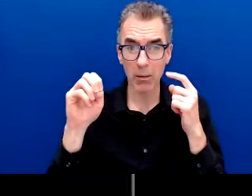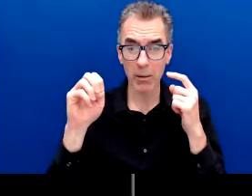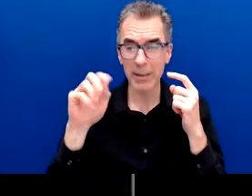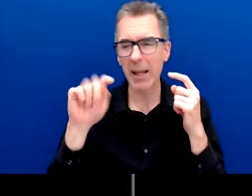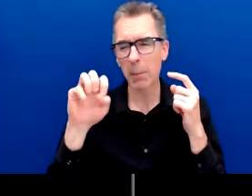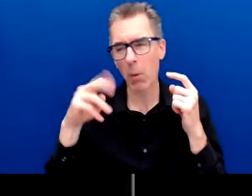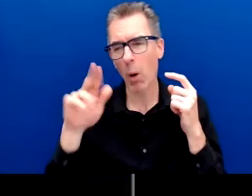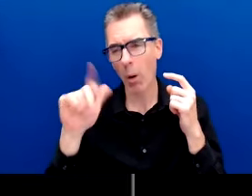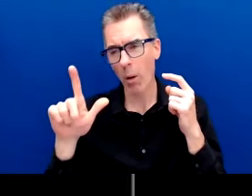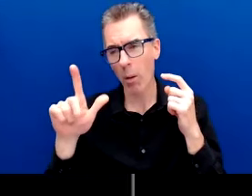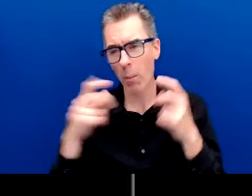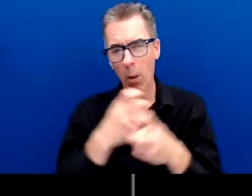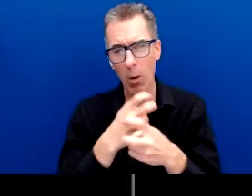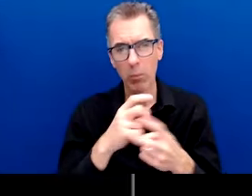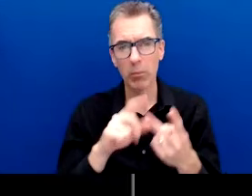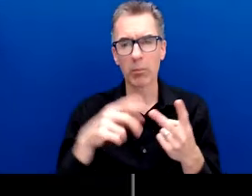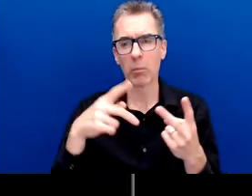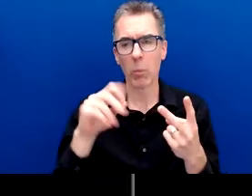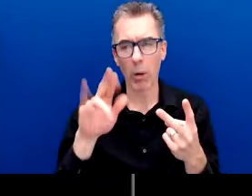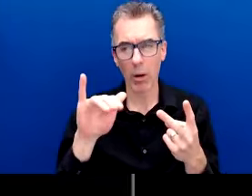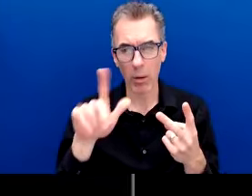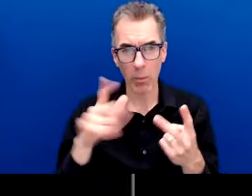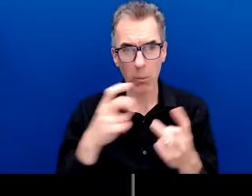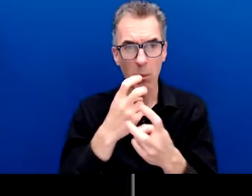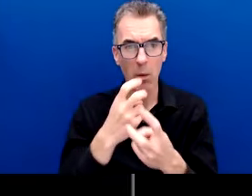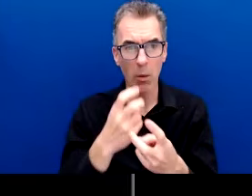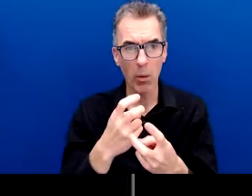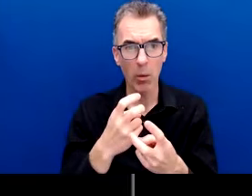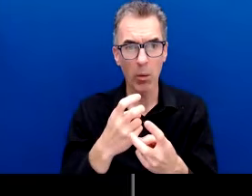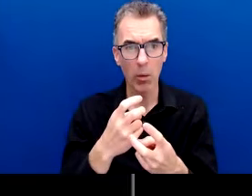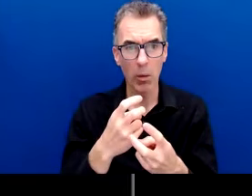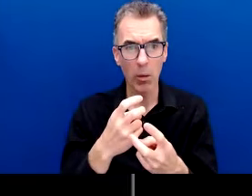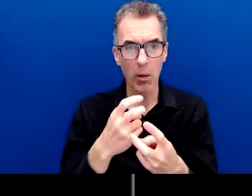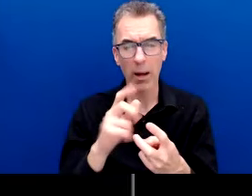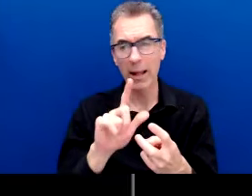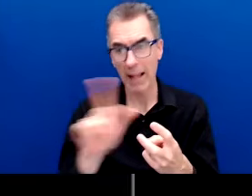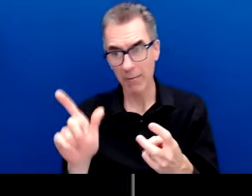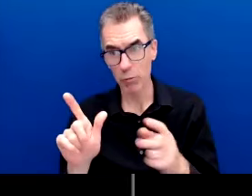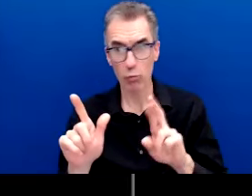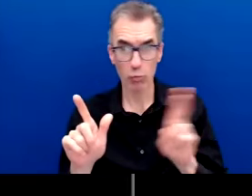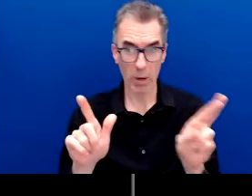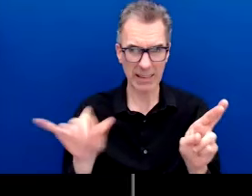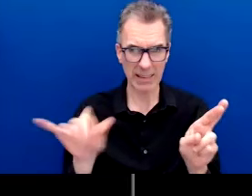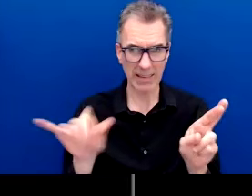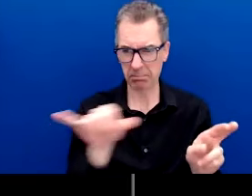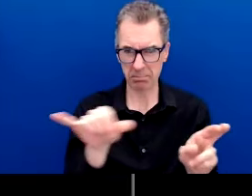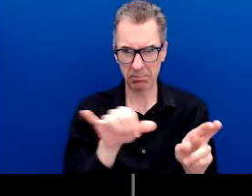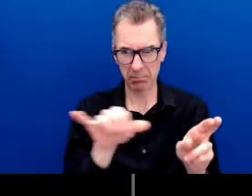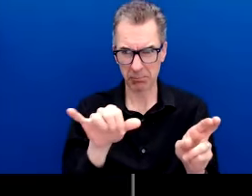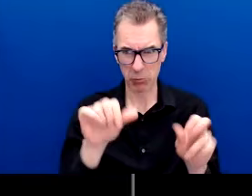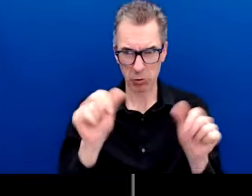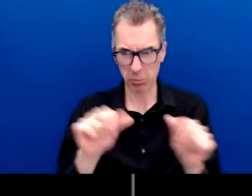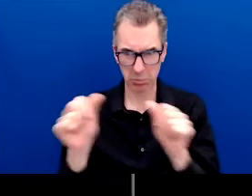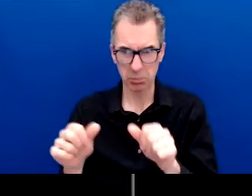bone, the parietal bones, these are both paired, so they'll be left and right. And the final bones are